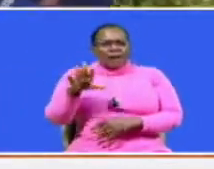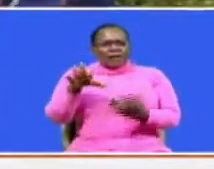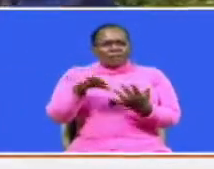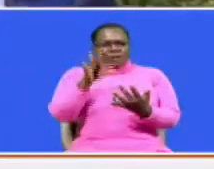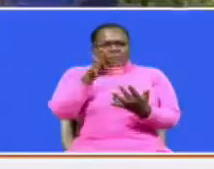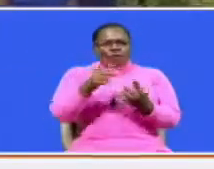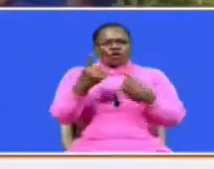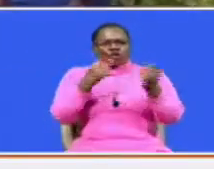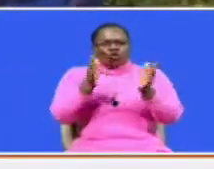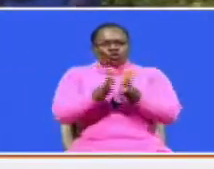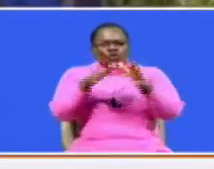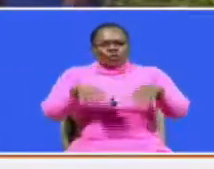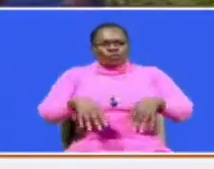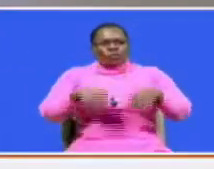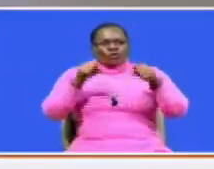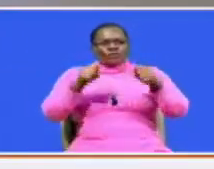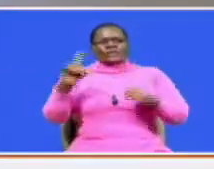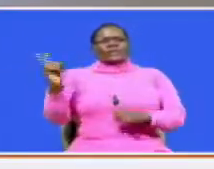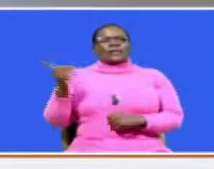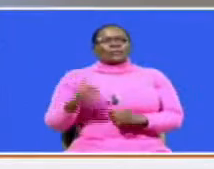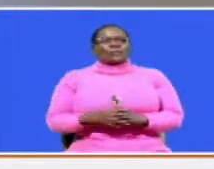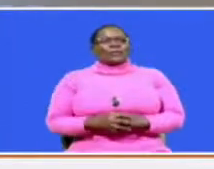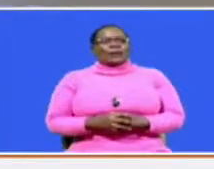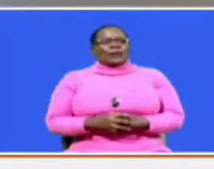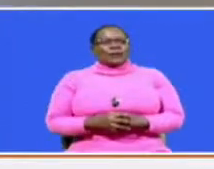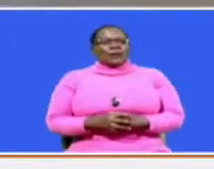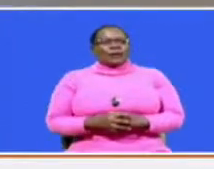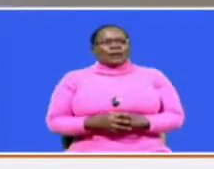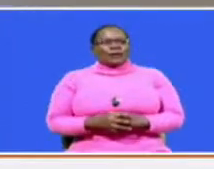chose to talk to their bosses in Nairobi.